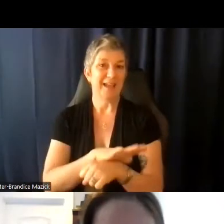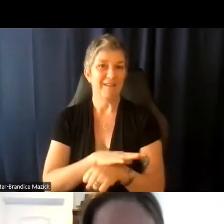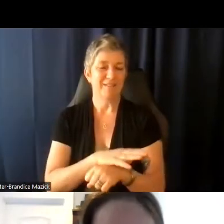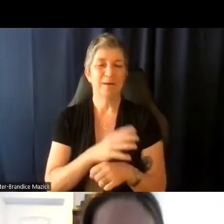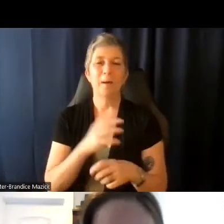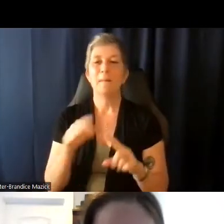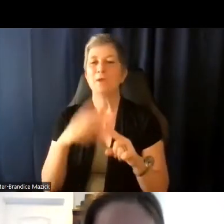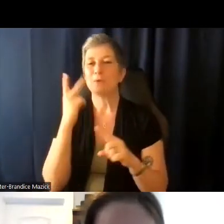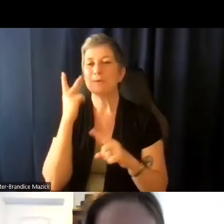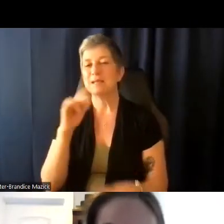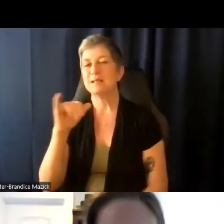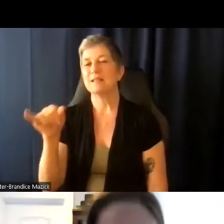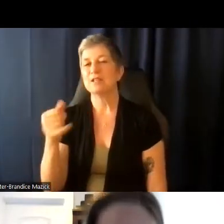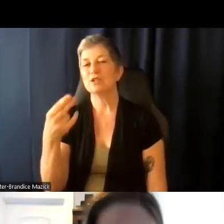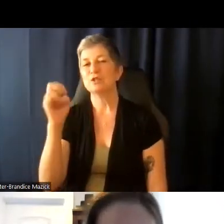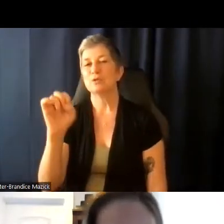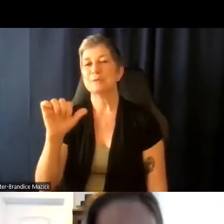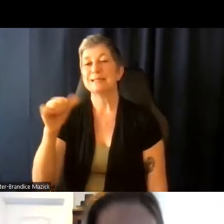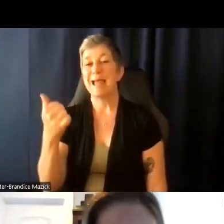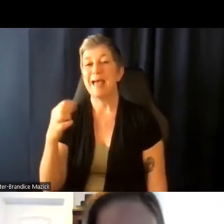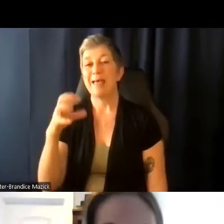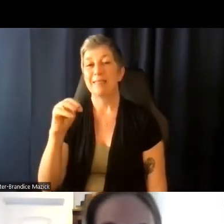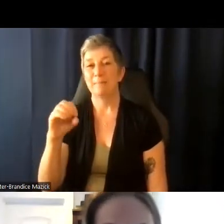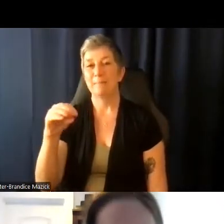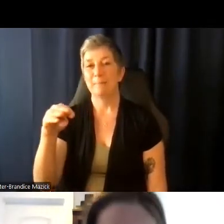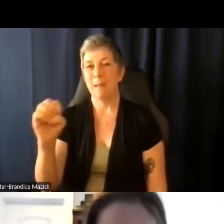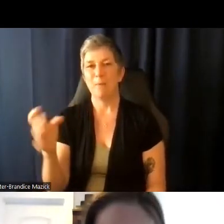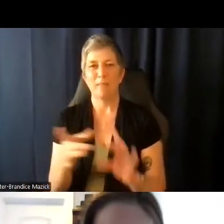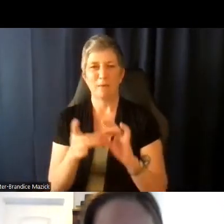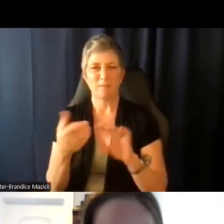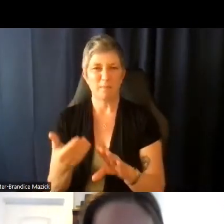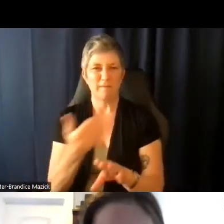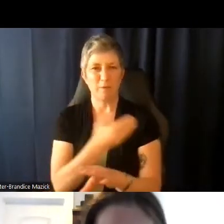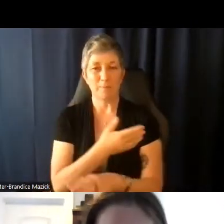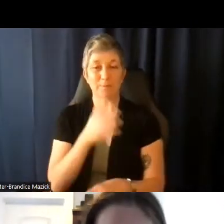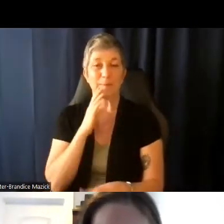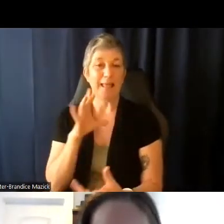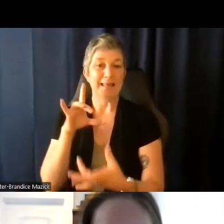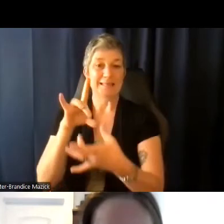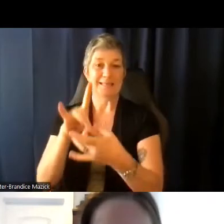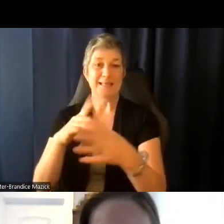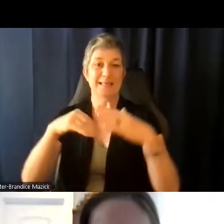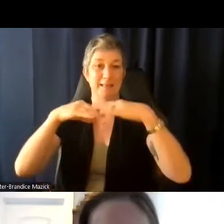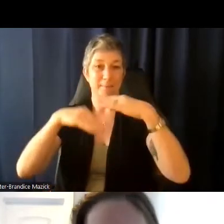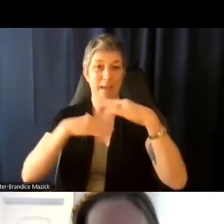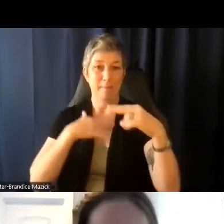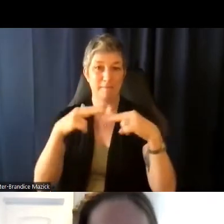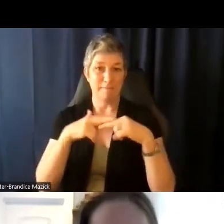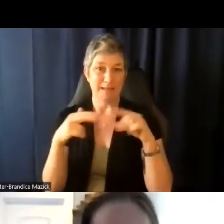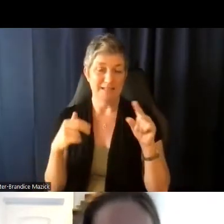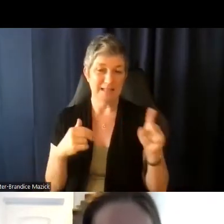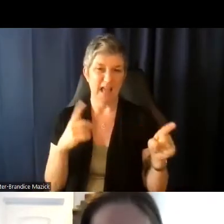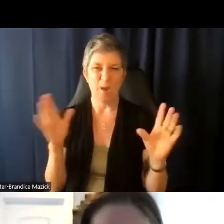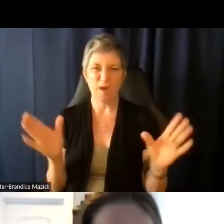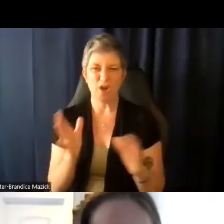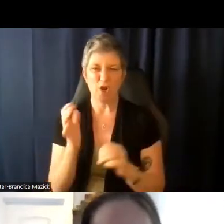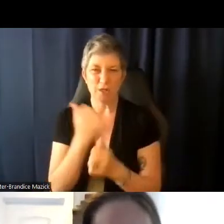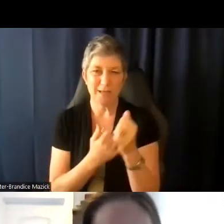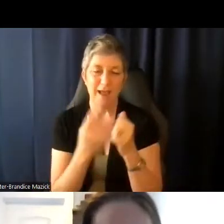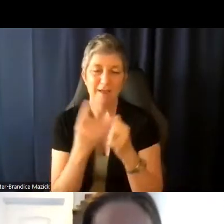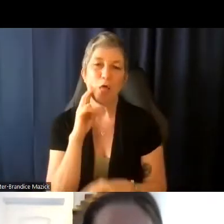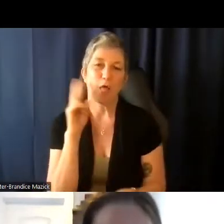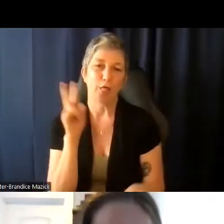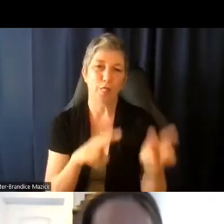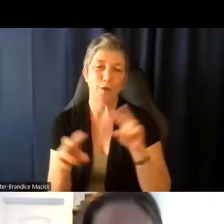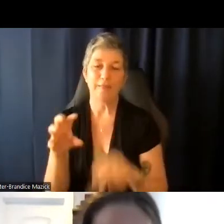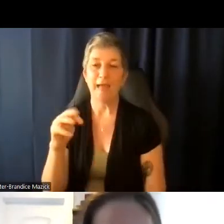10th memo that Demetria McCain referenced earlier, and it's linked at the bottom of this slide. So I'd encourage everybody to check out that